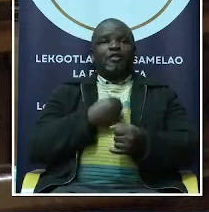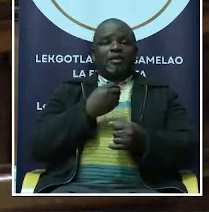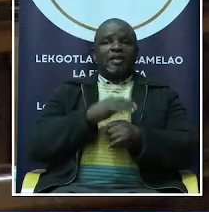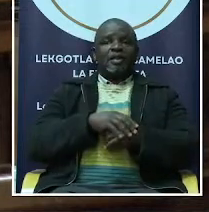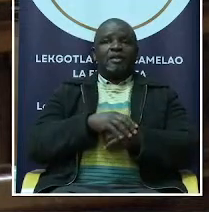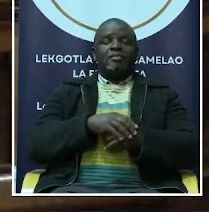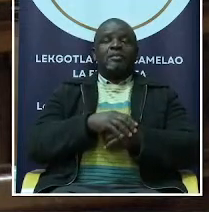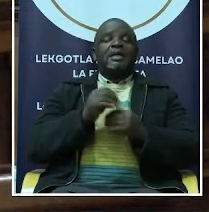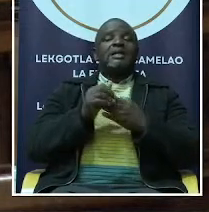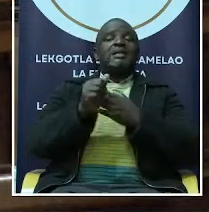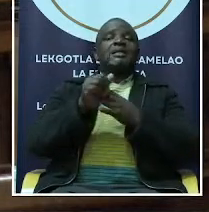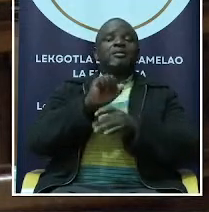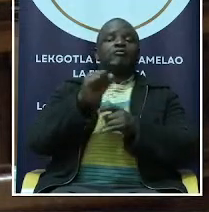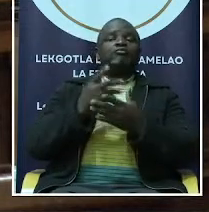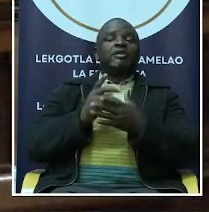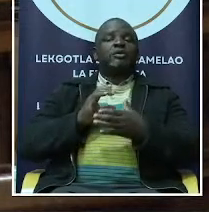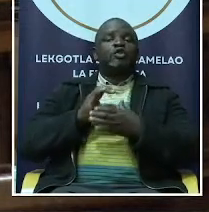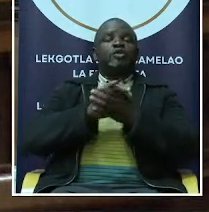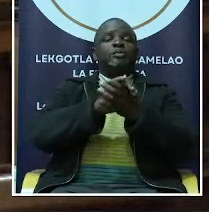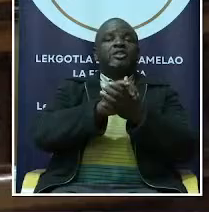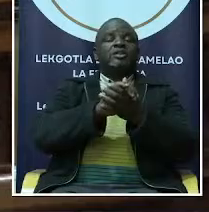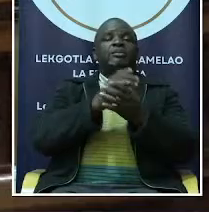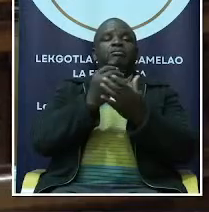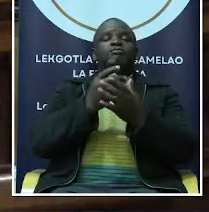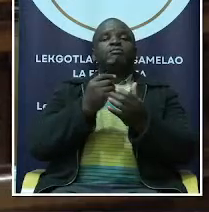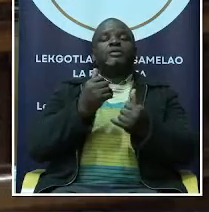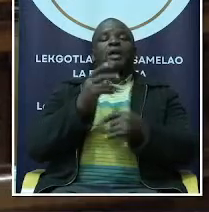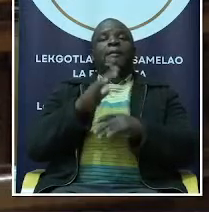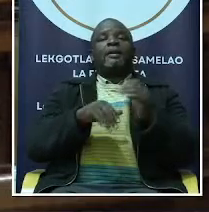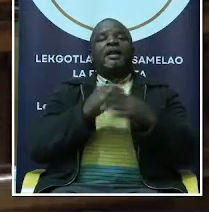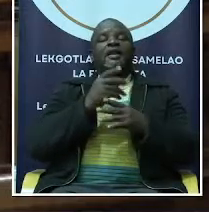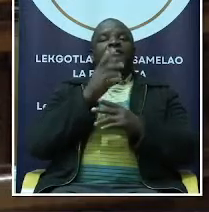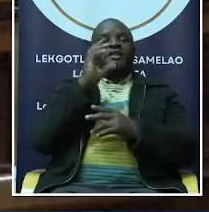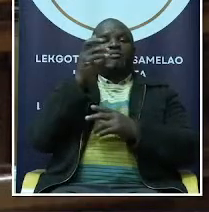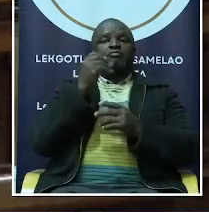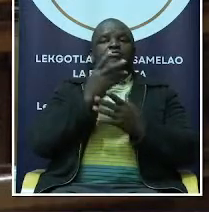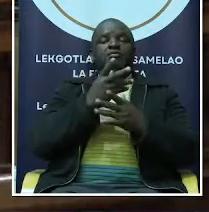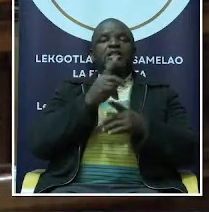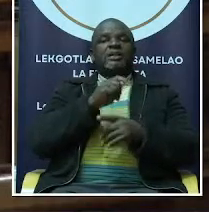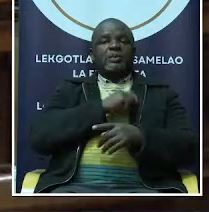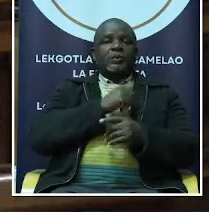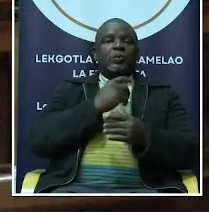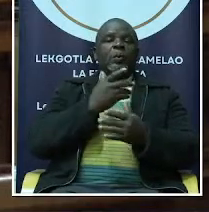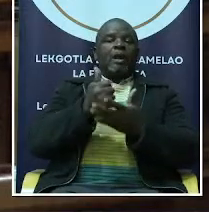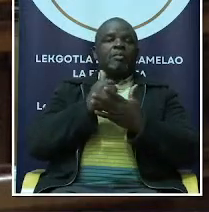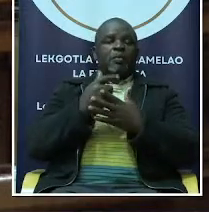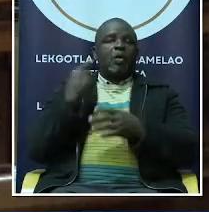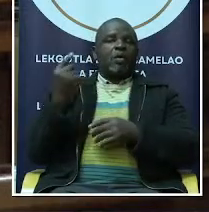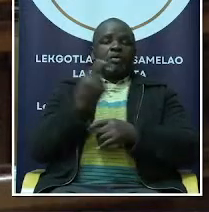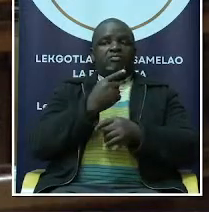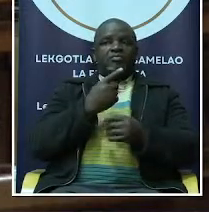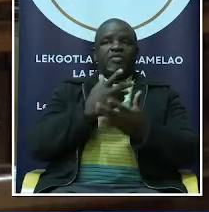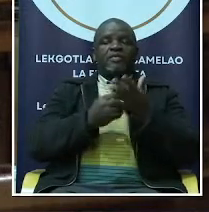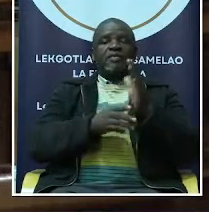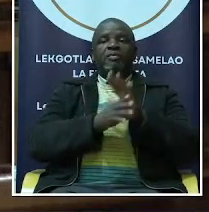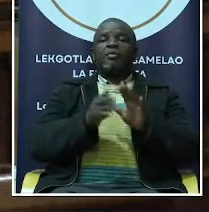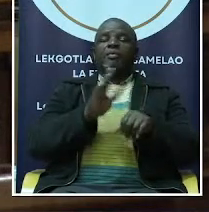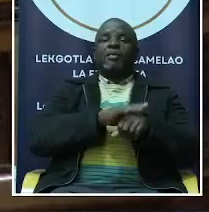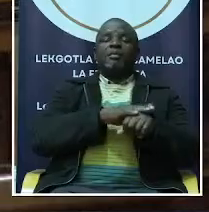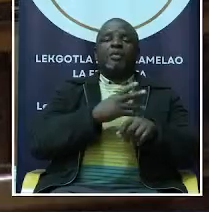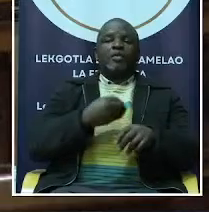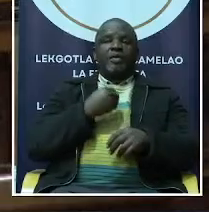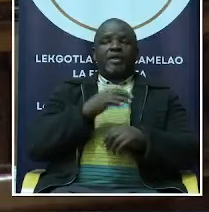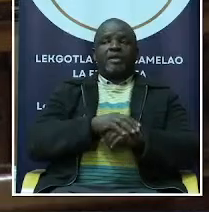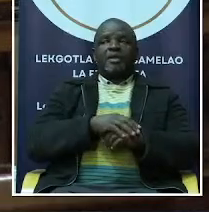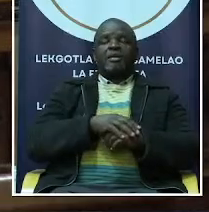Your leadership and commitment to Crucial is building Free State that truly works for all, especially its youth who will